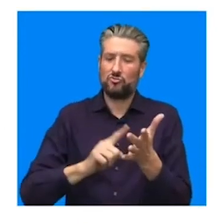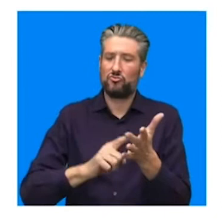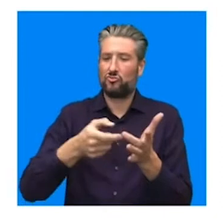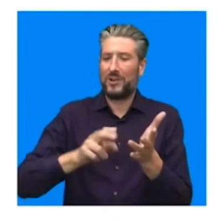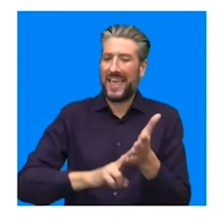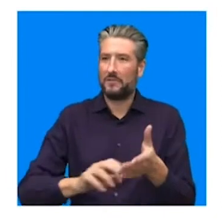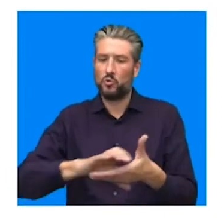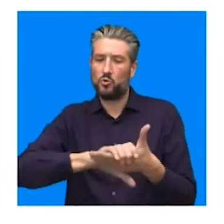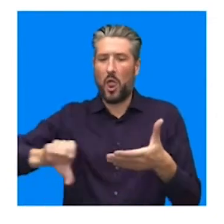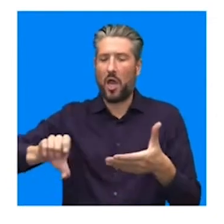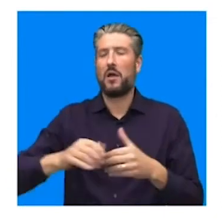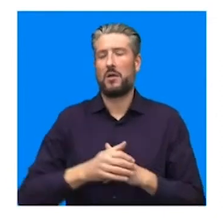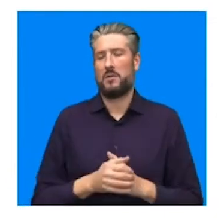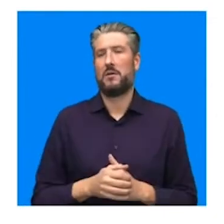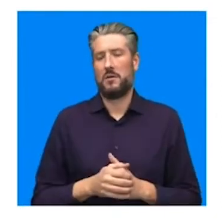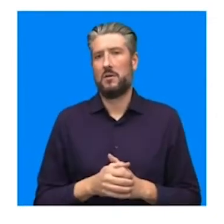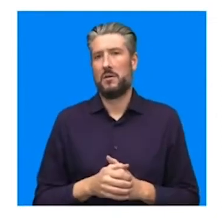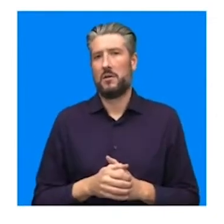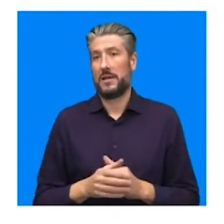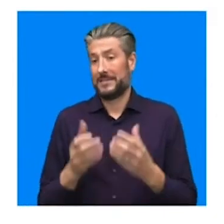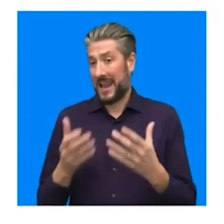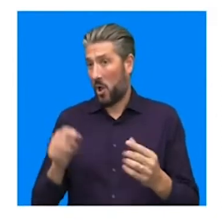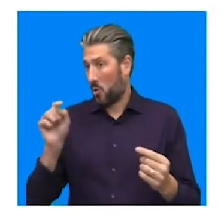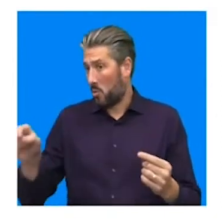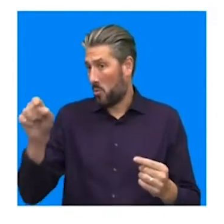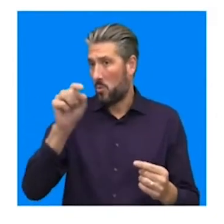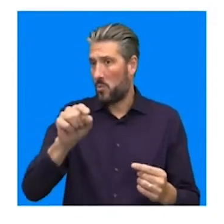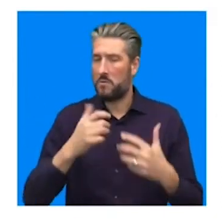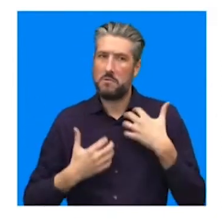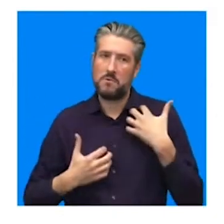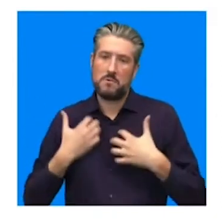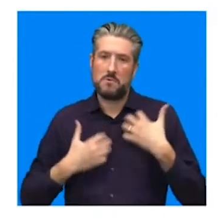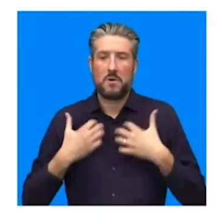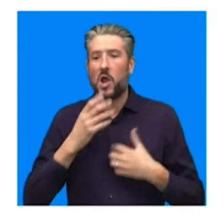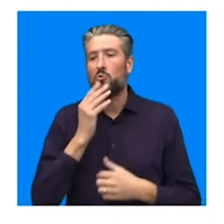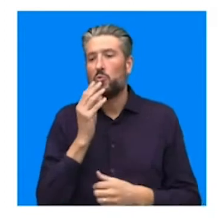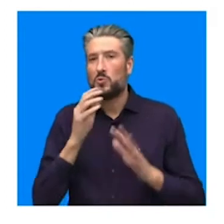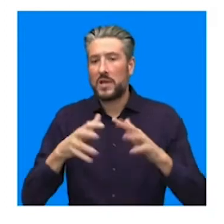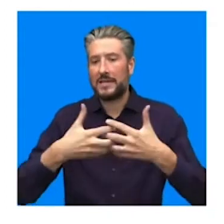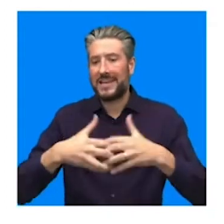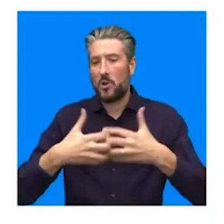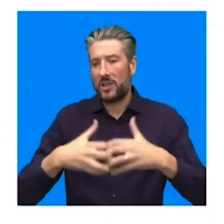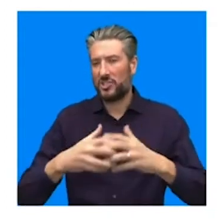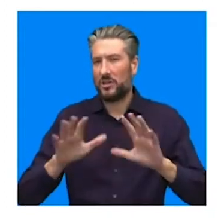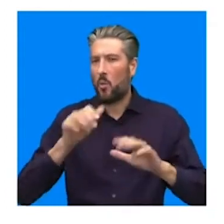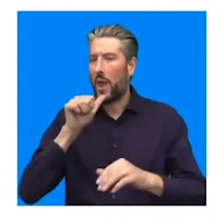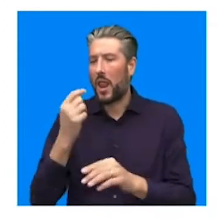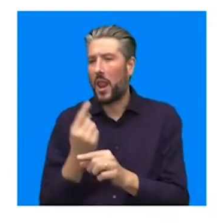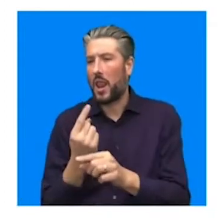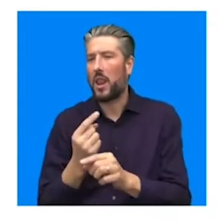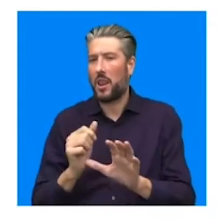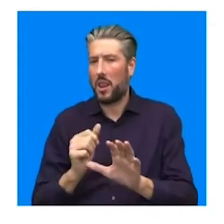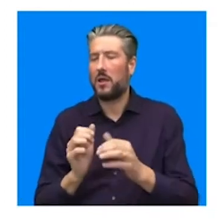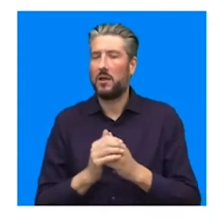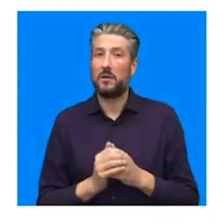that technology in really exciting ways. And I'll talk a little bit about some of that. But there are enormous implications